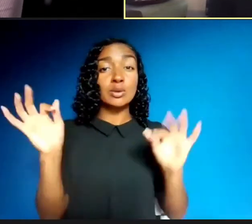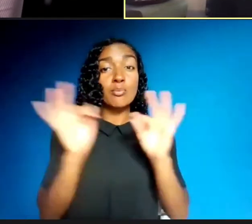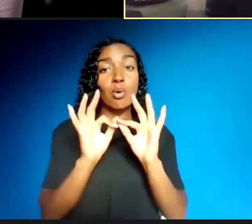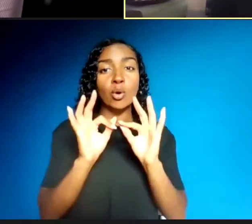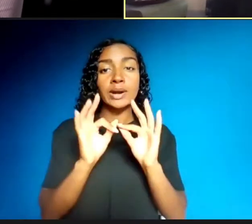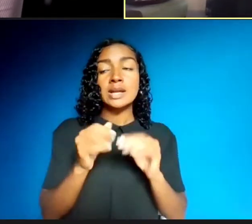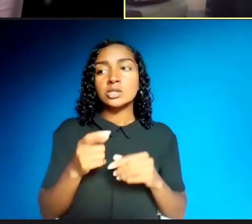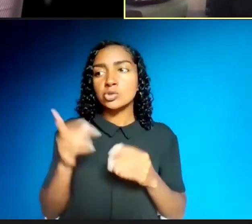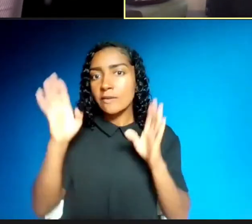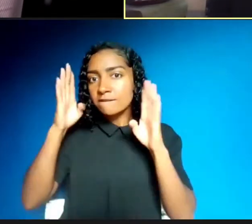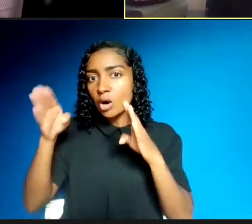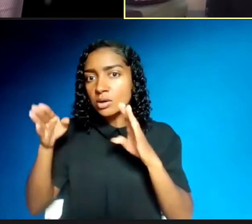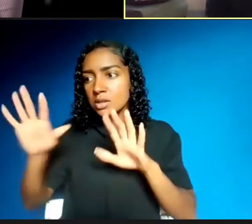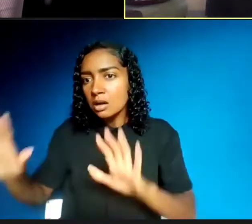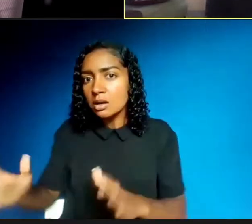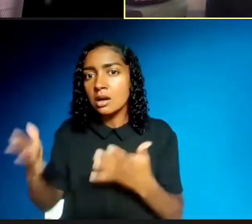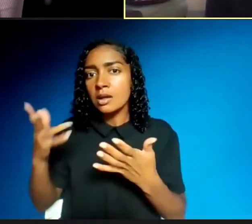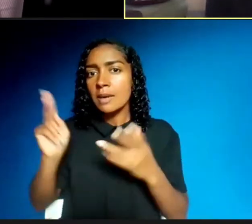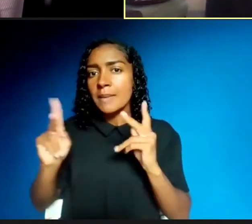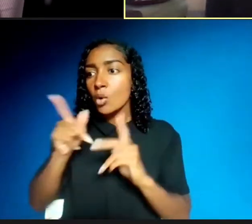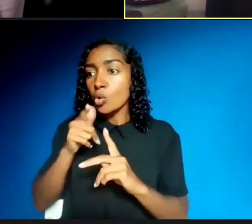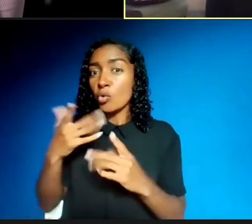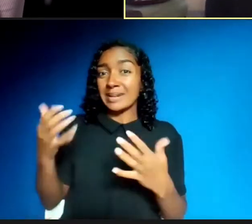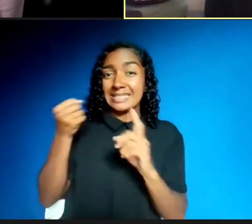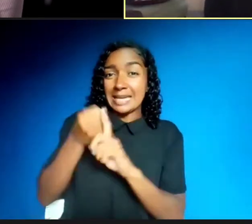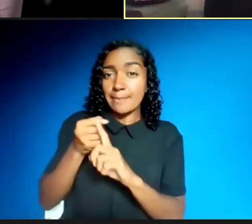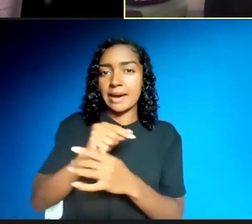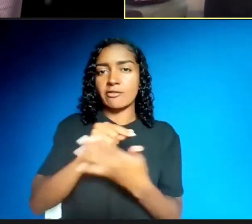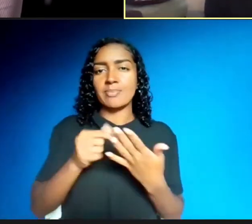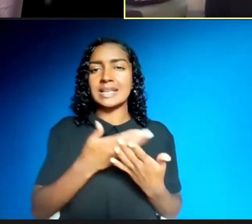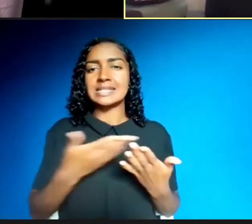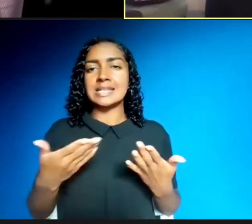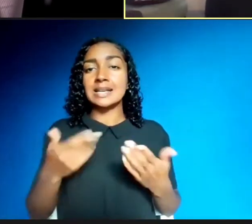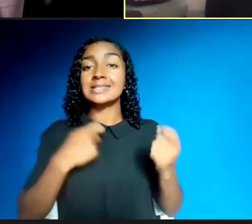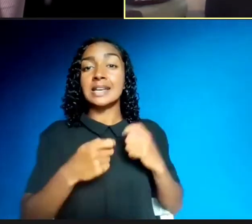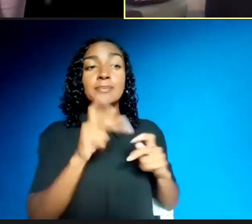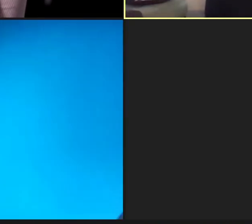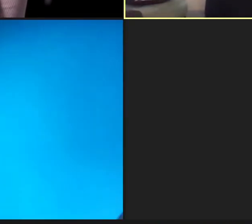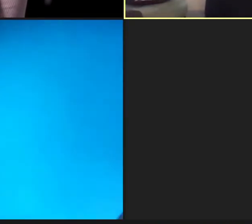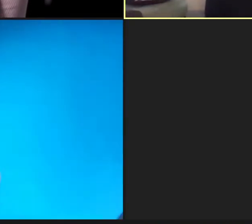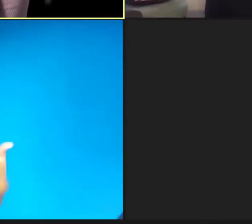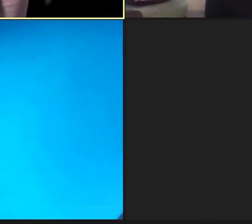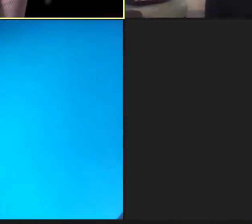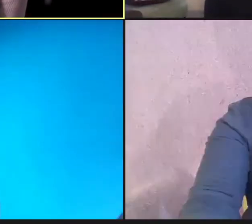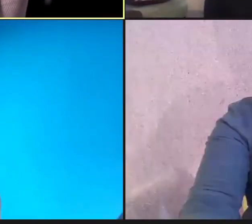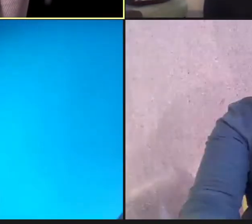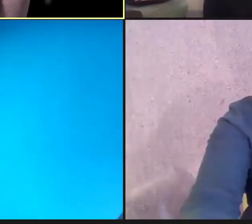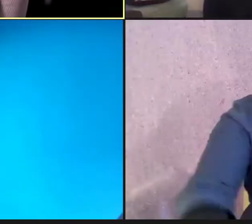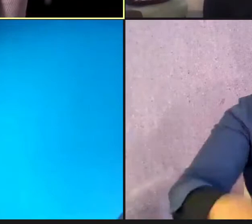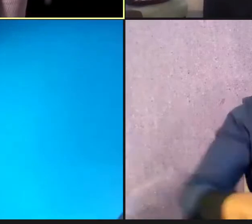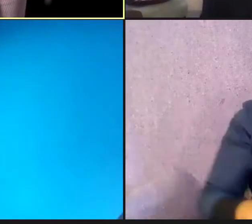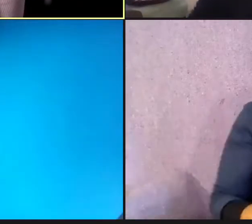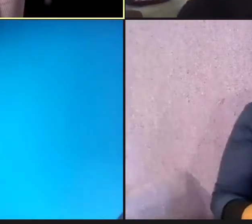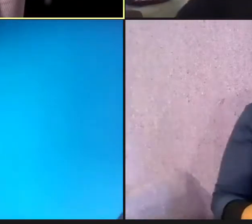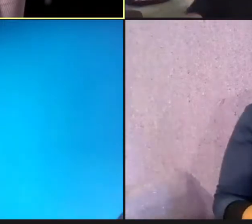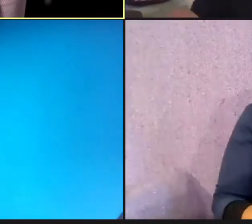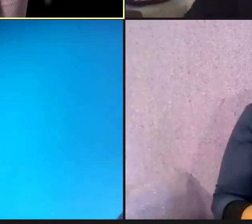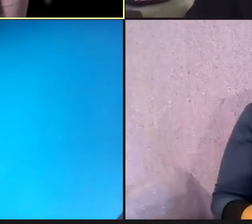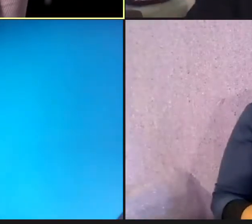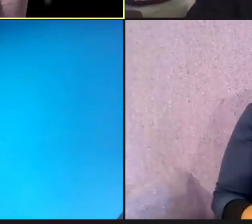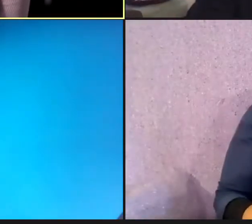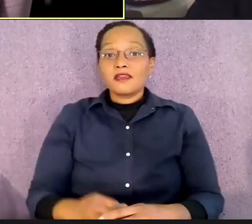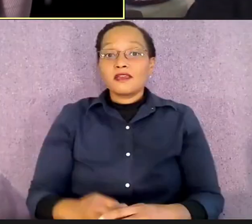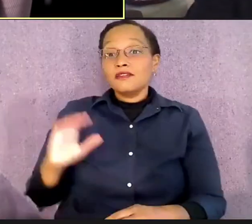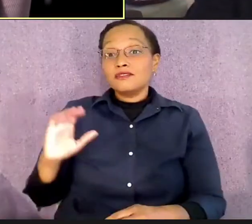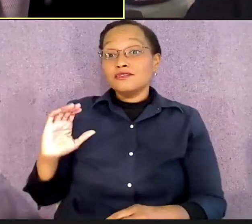who have been affected by these things instead of getting the microphone in the people who are doing the damage. But I guess, do you ever wonder that if,